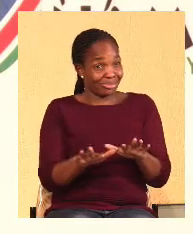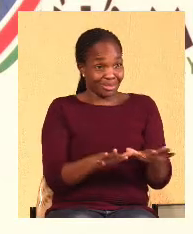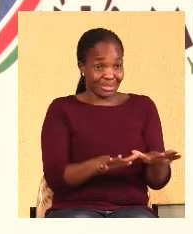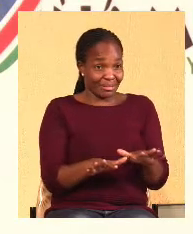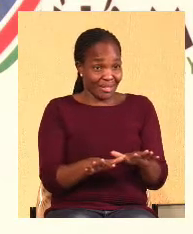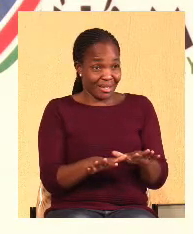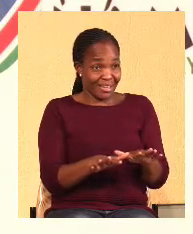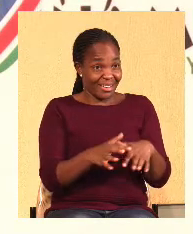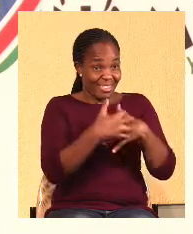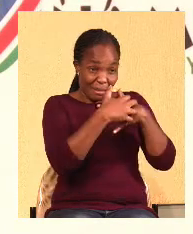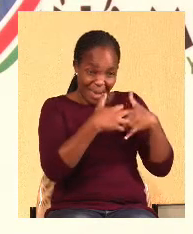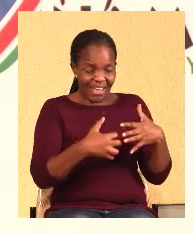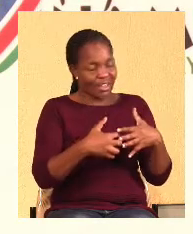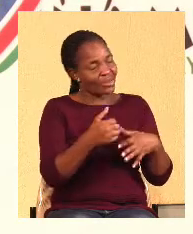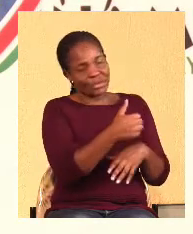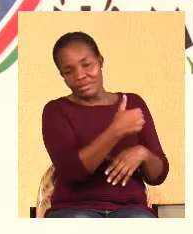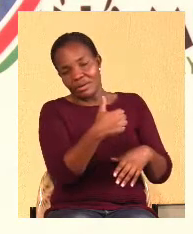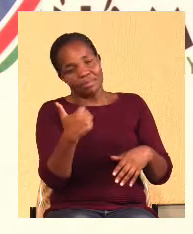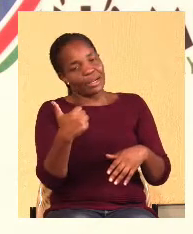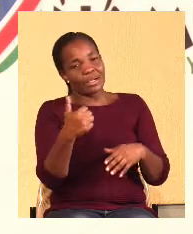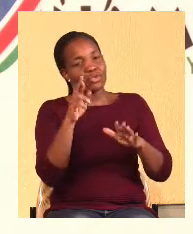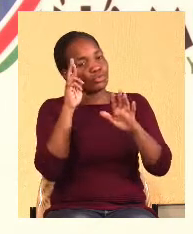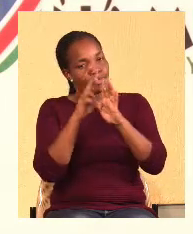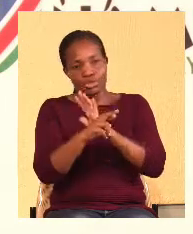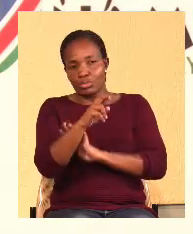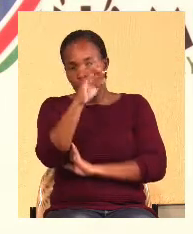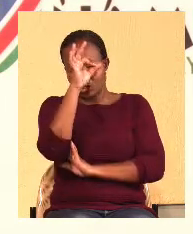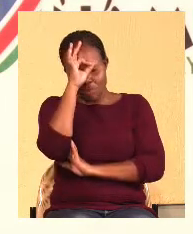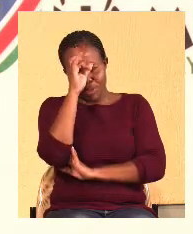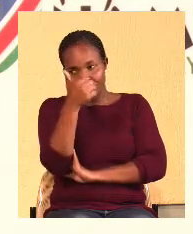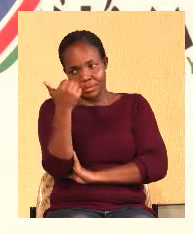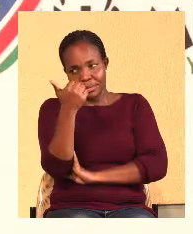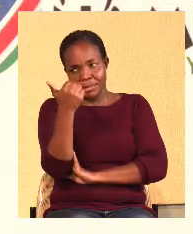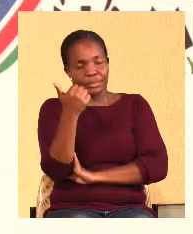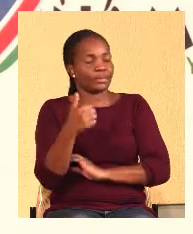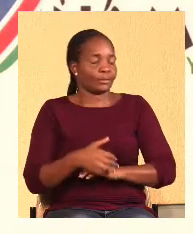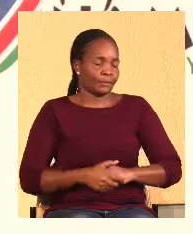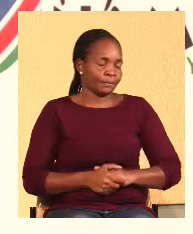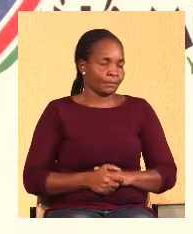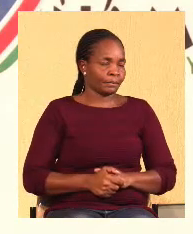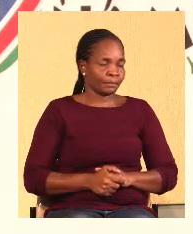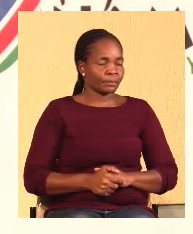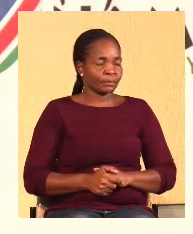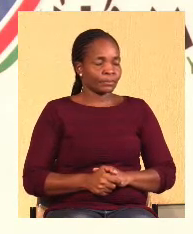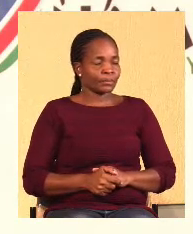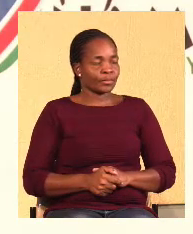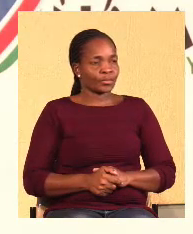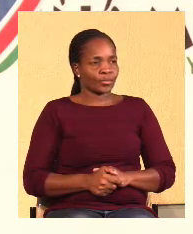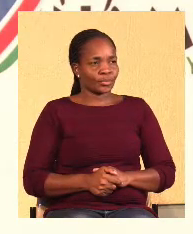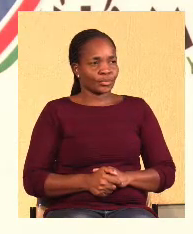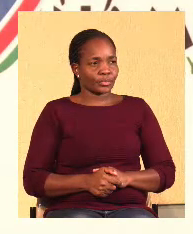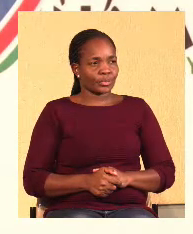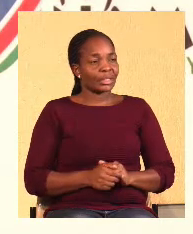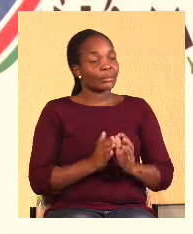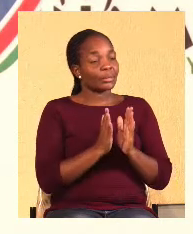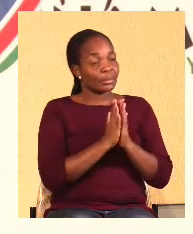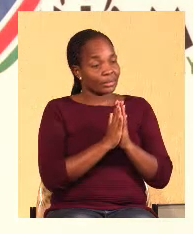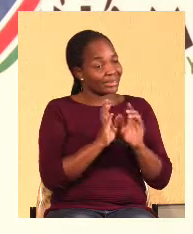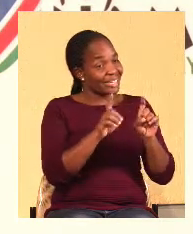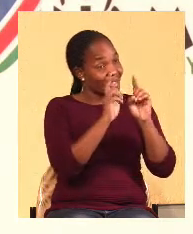they are entitled to proceed and lay criminal charges, you know, against those police officers. And then we are encouraging people to do